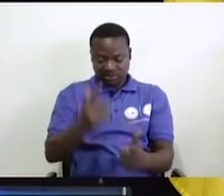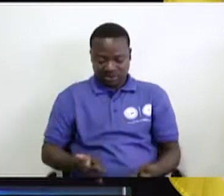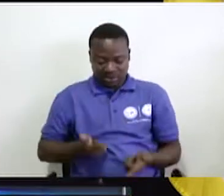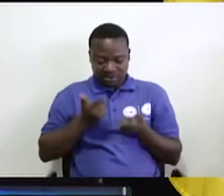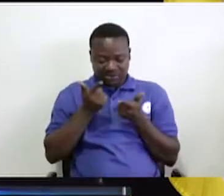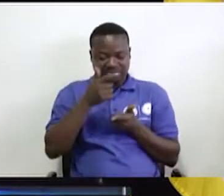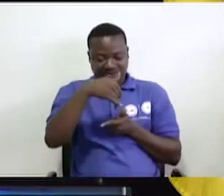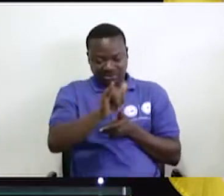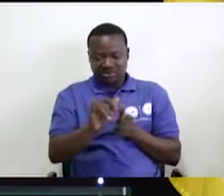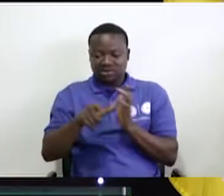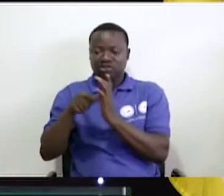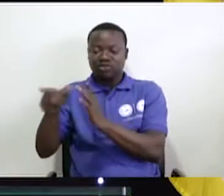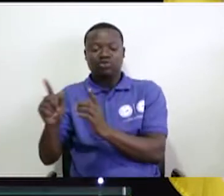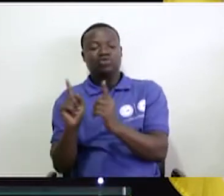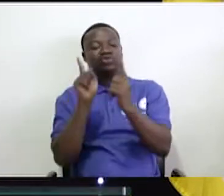alive,